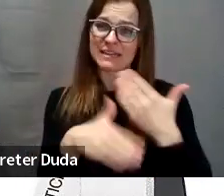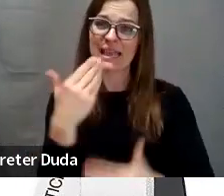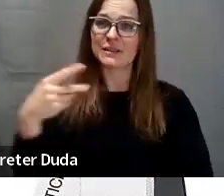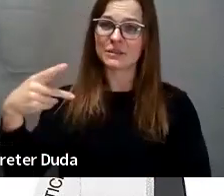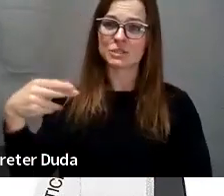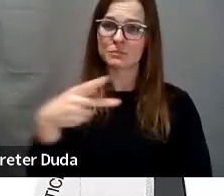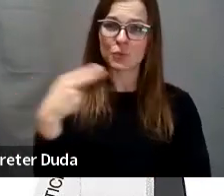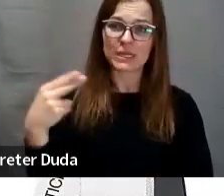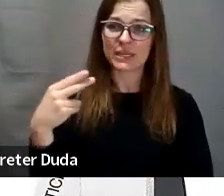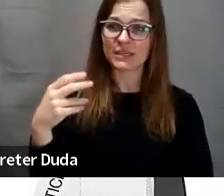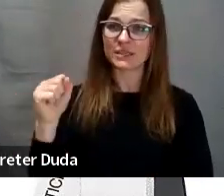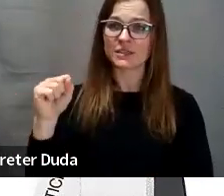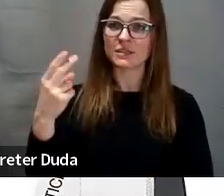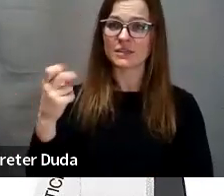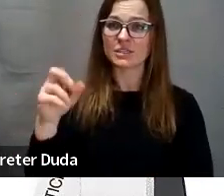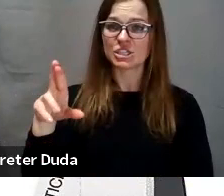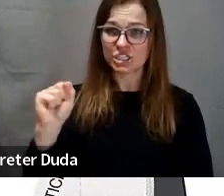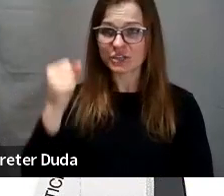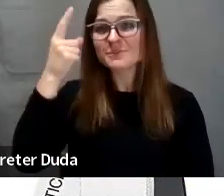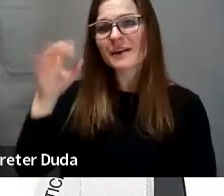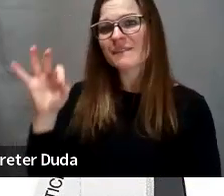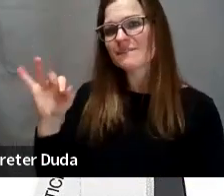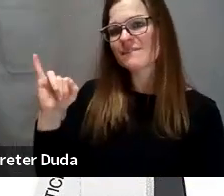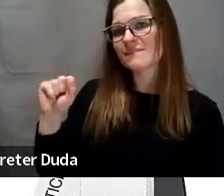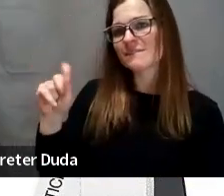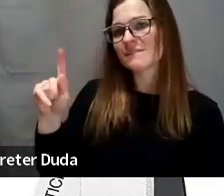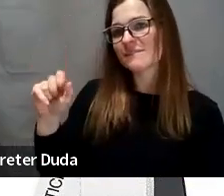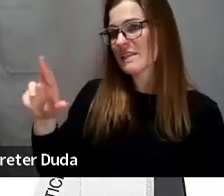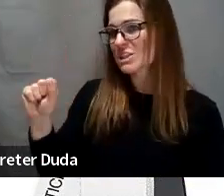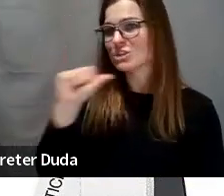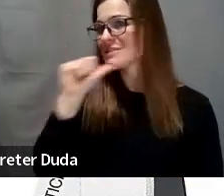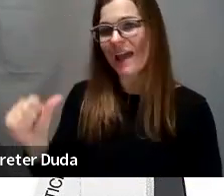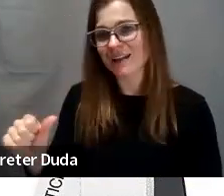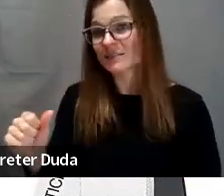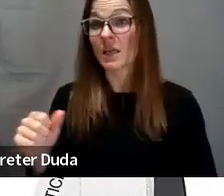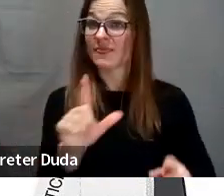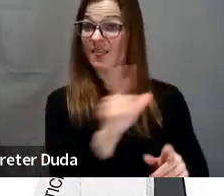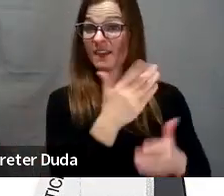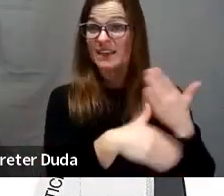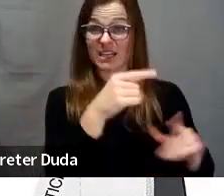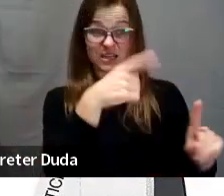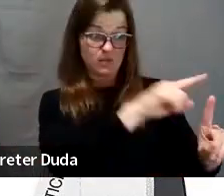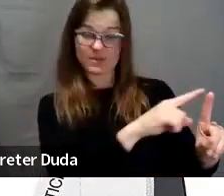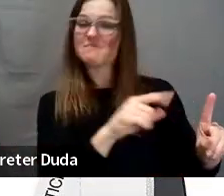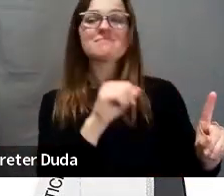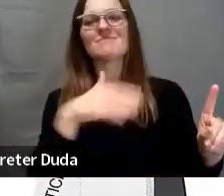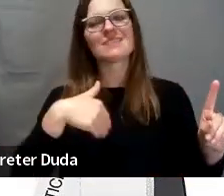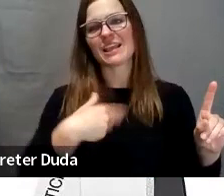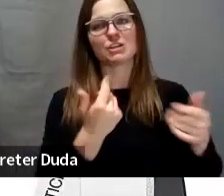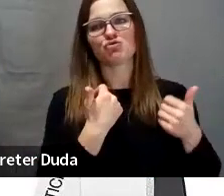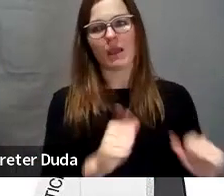people, but not Fiskars. I Specific. haven't personally tried them out because I'm not left-handed. But yeah.